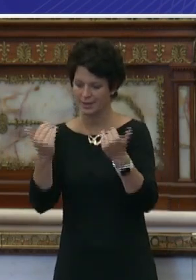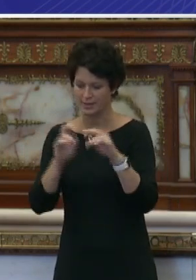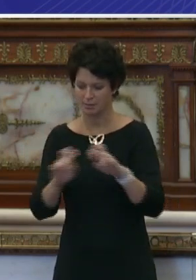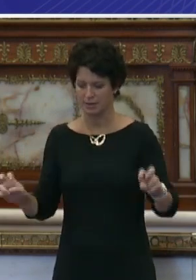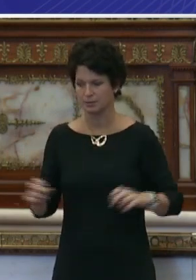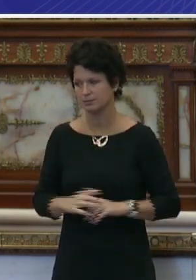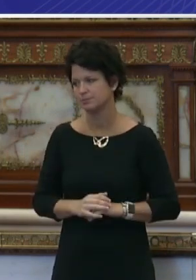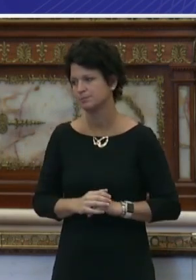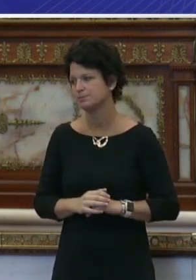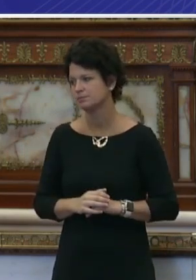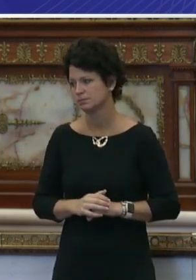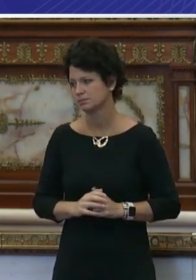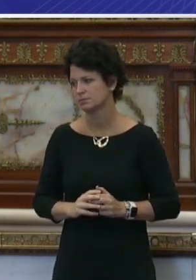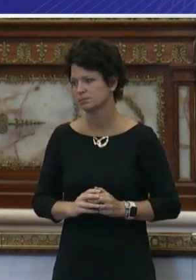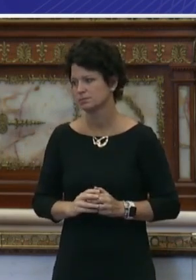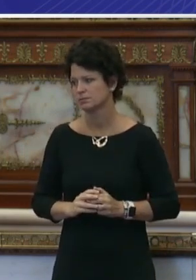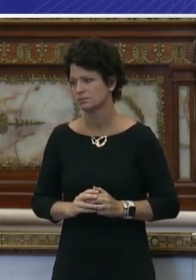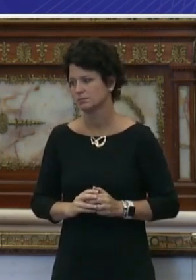panel.